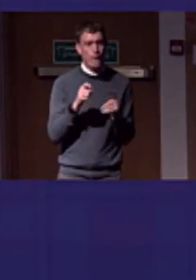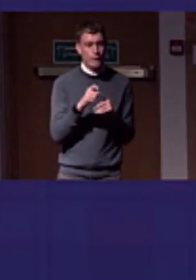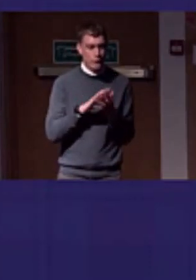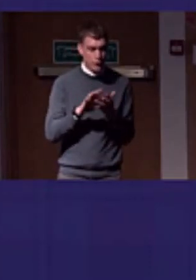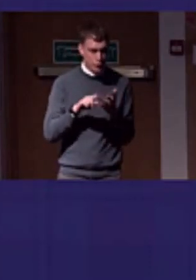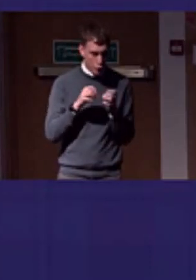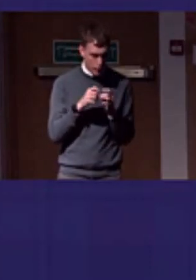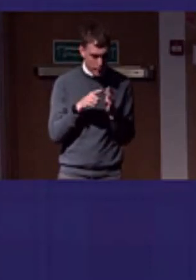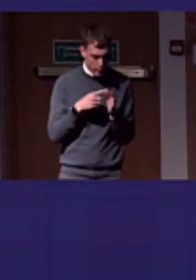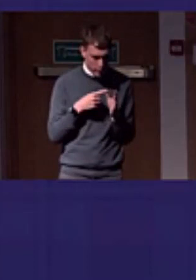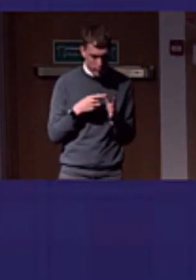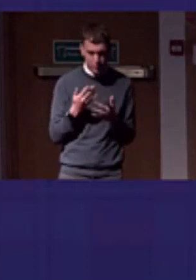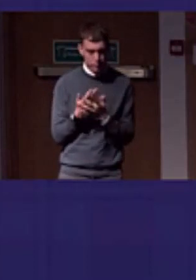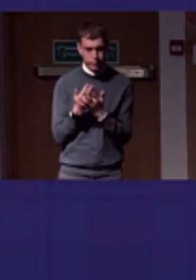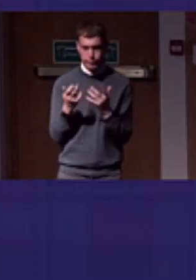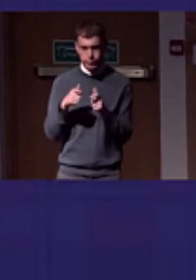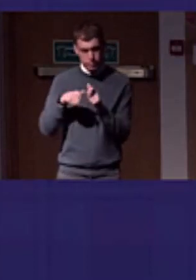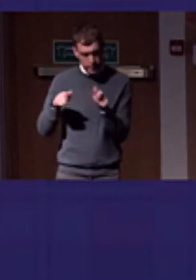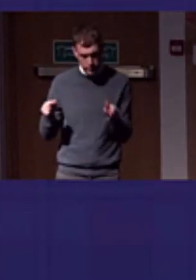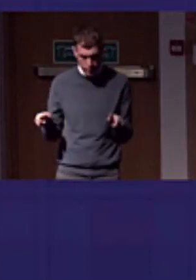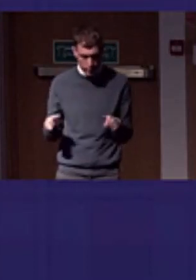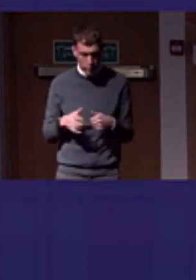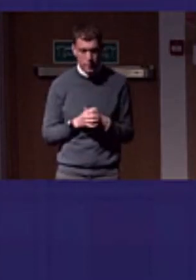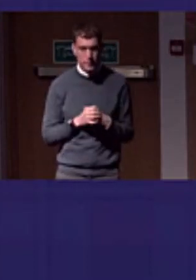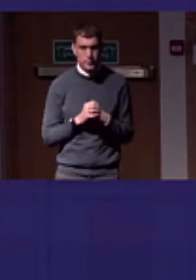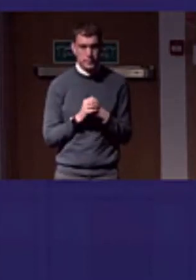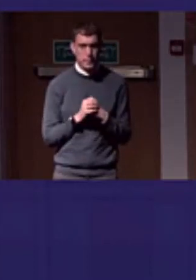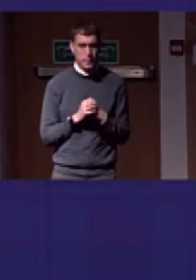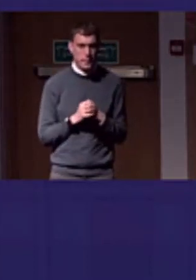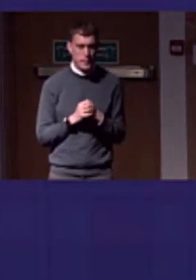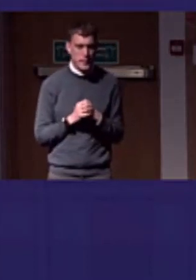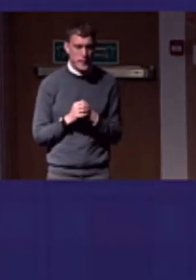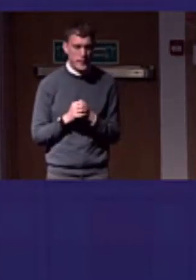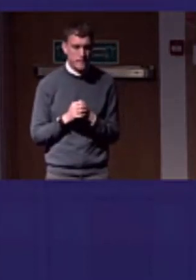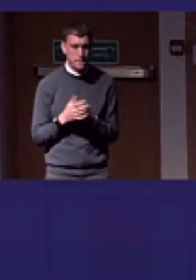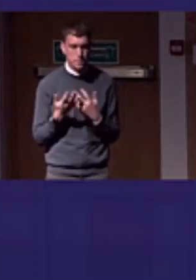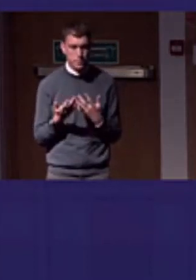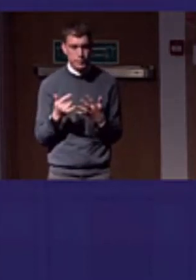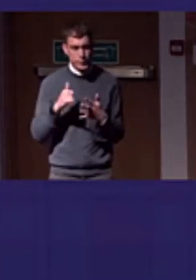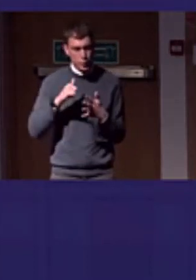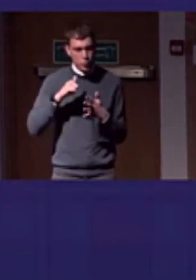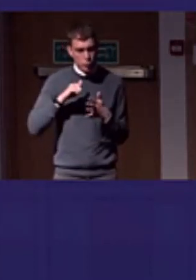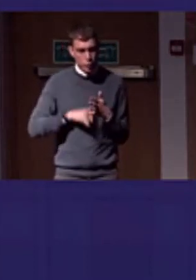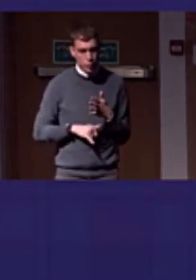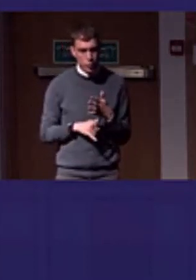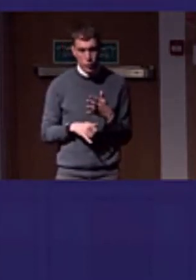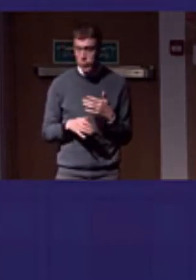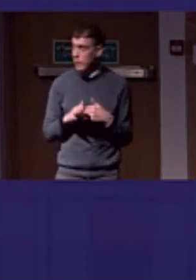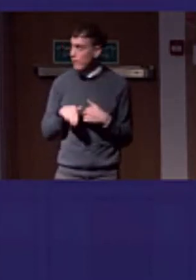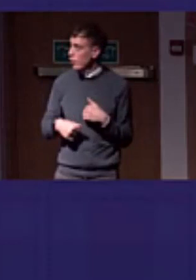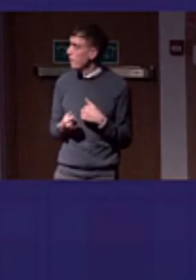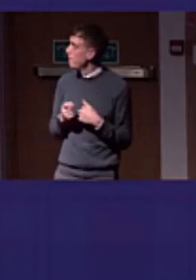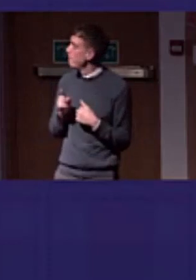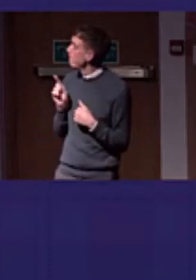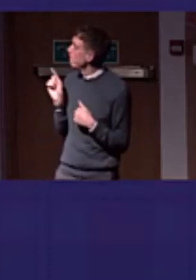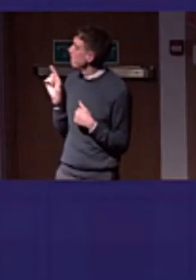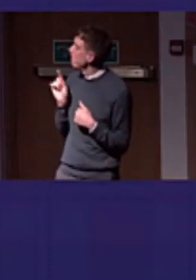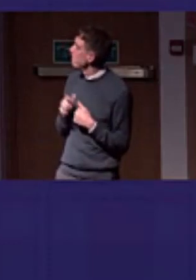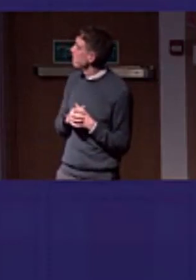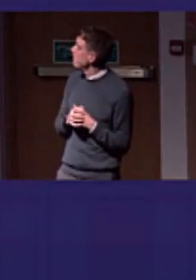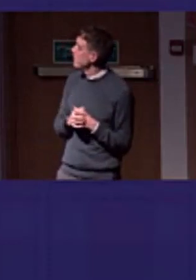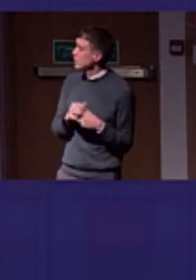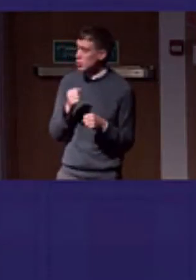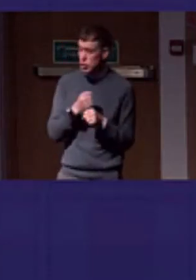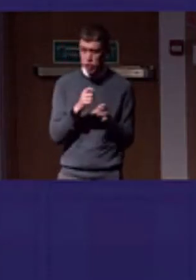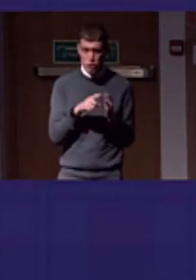That's a lot of people. And when you think about the fact that this report is from our friends at Care by Ginger, it's a cool company. They do mental